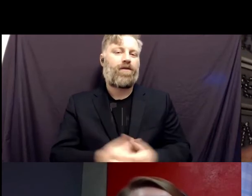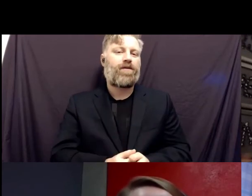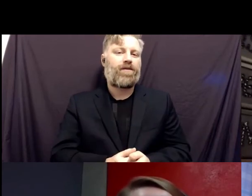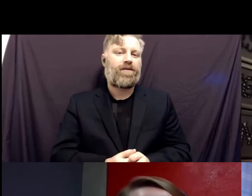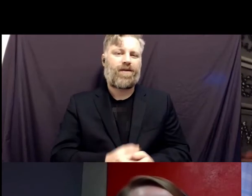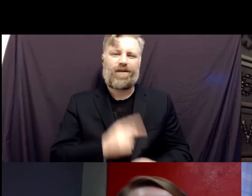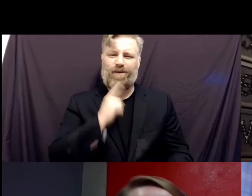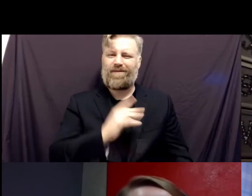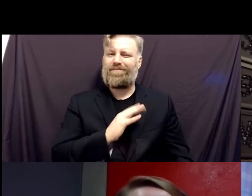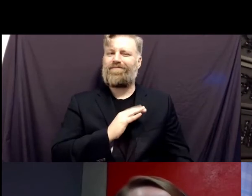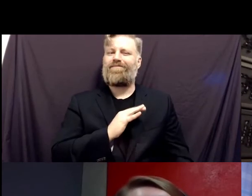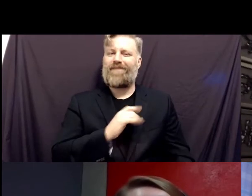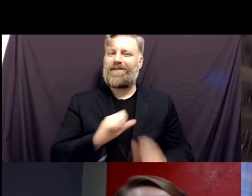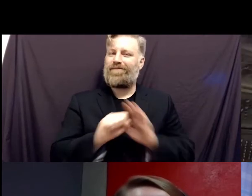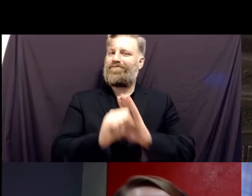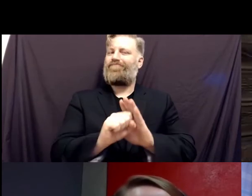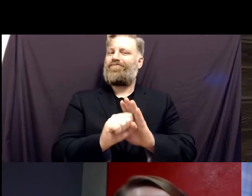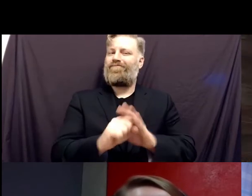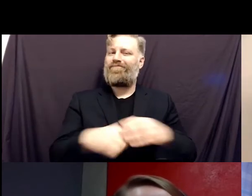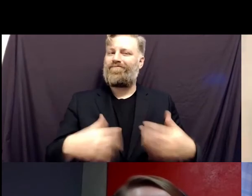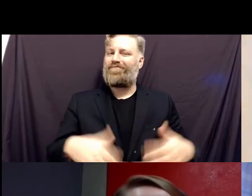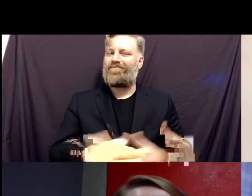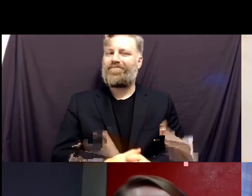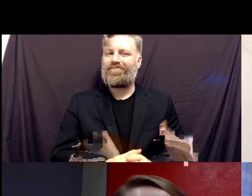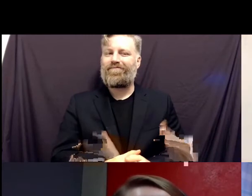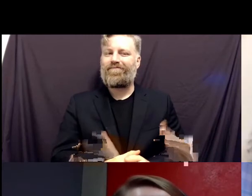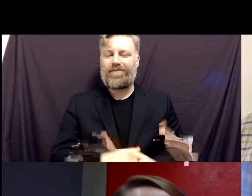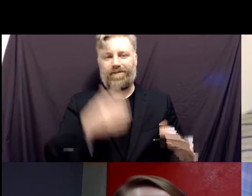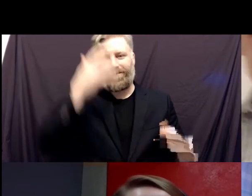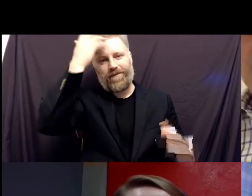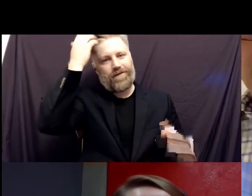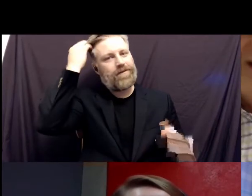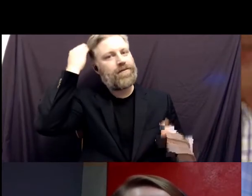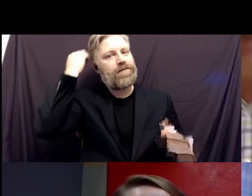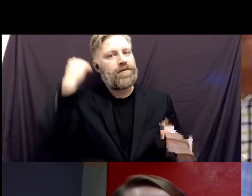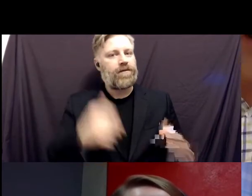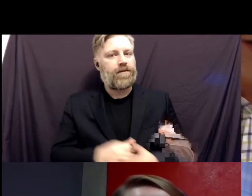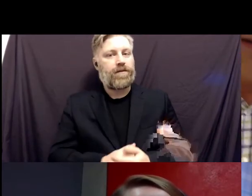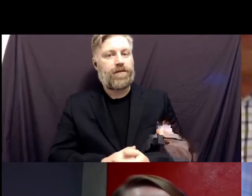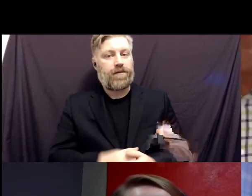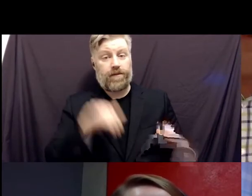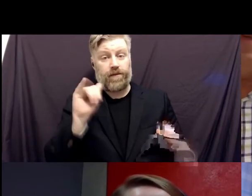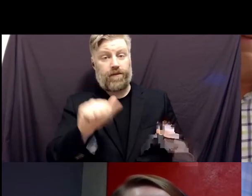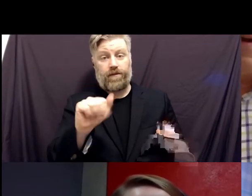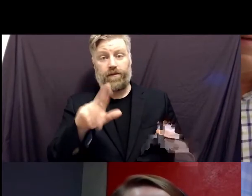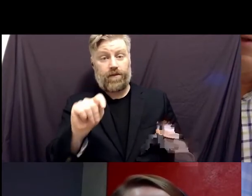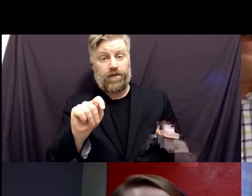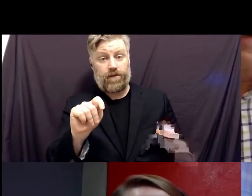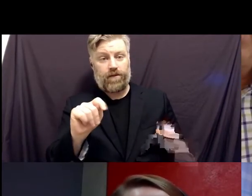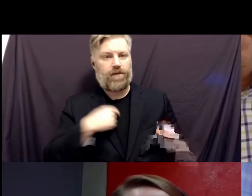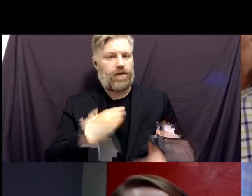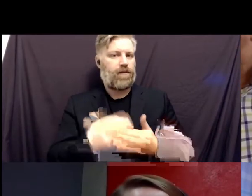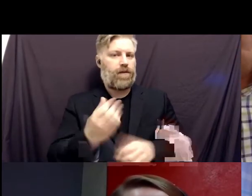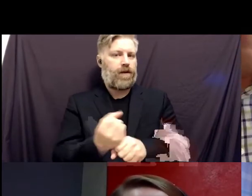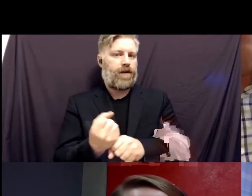fantastic symbol? Yeah. And I asked, and this artwork I bought 5 years